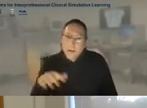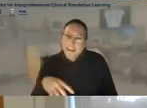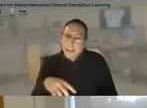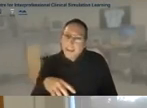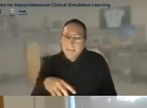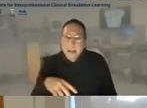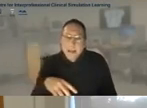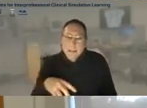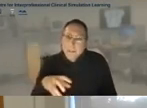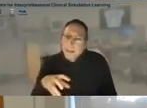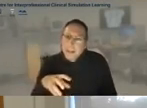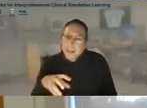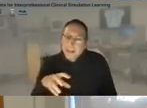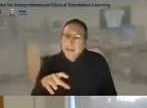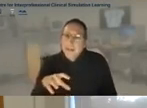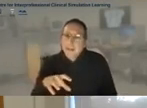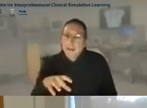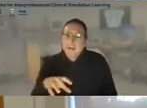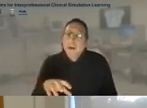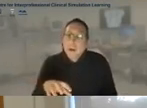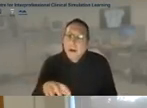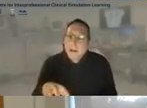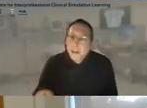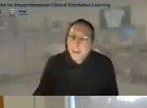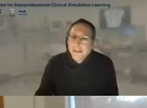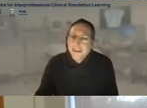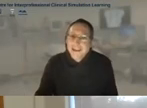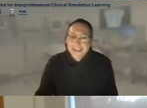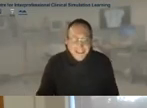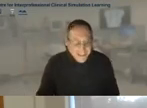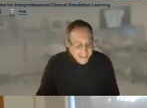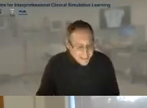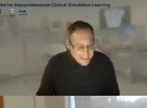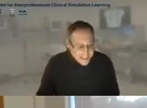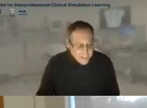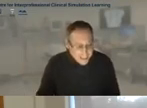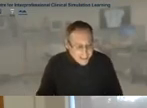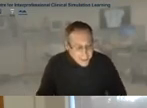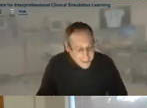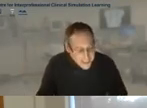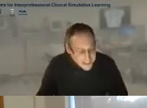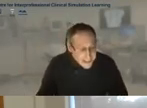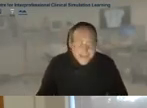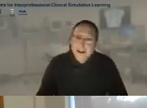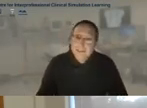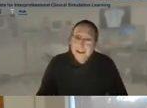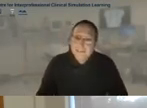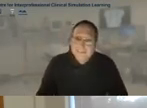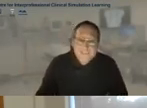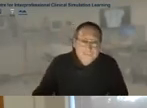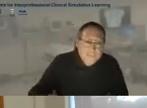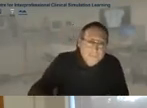protocol, etc. Something that you couldn't avoid eye contact with. You'd have to just jump into and talk